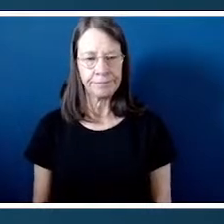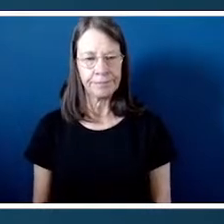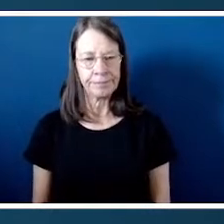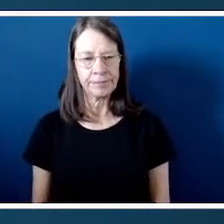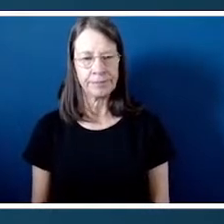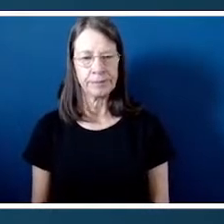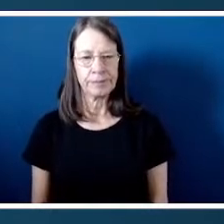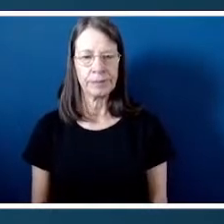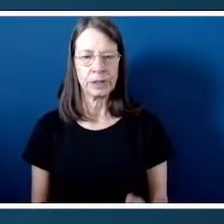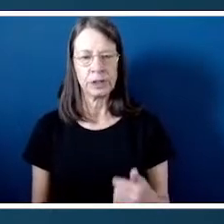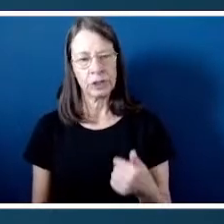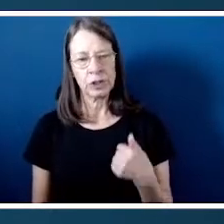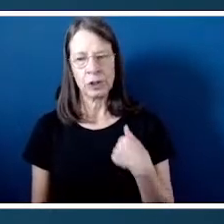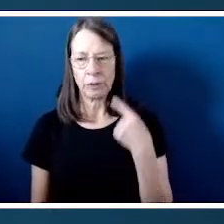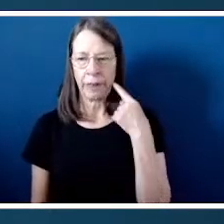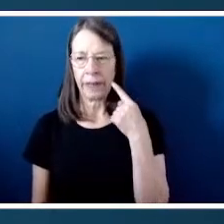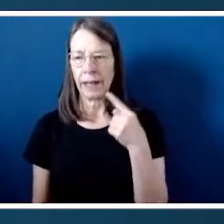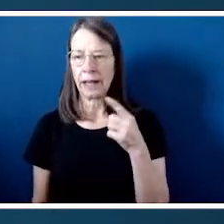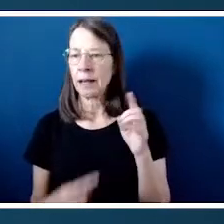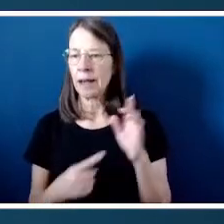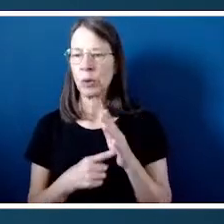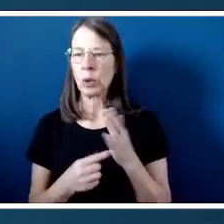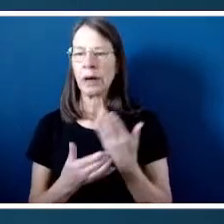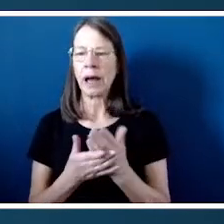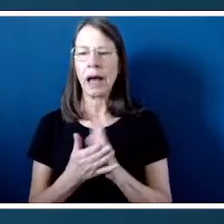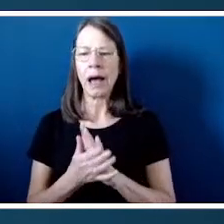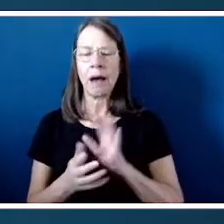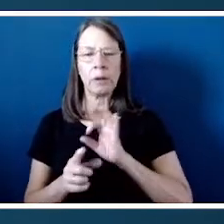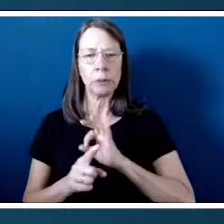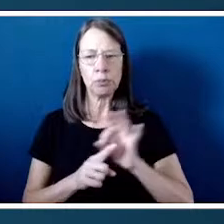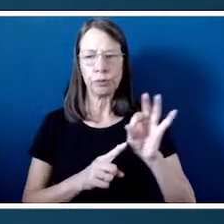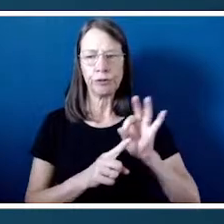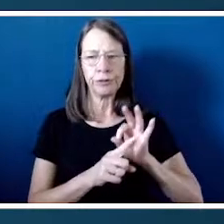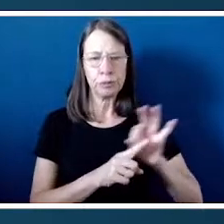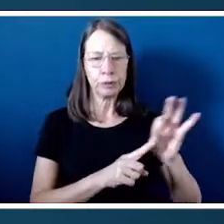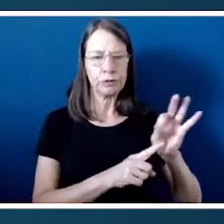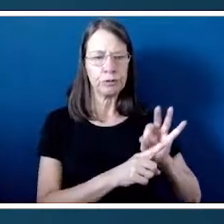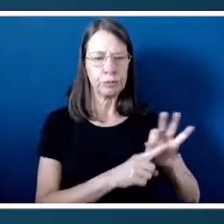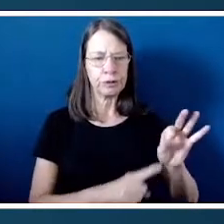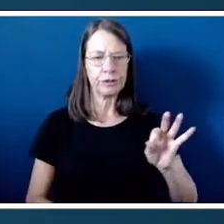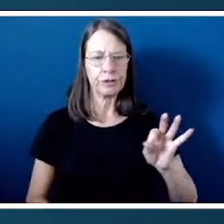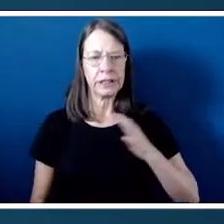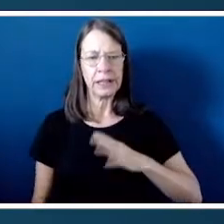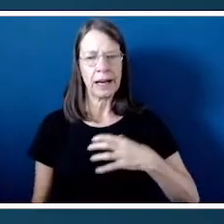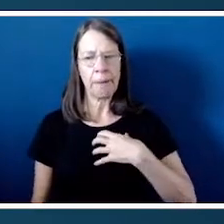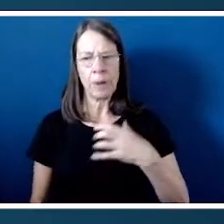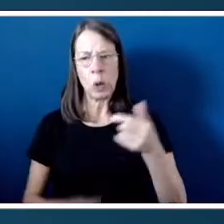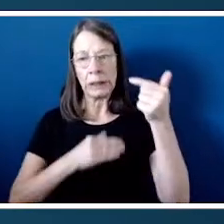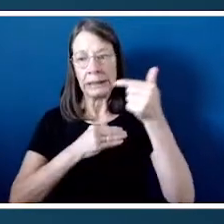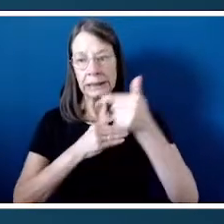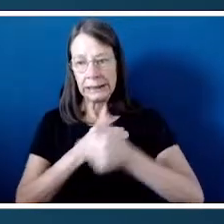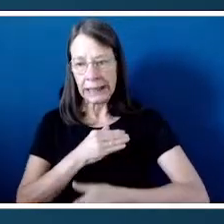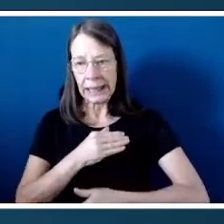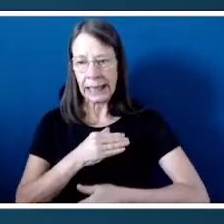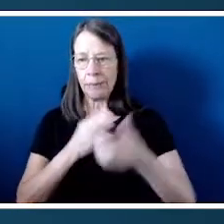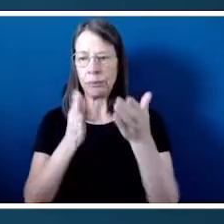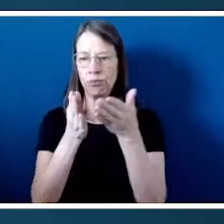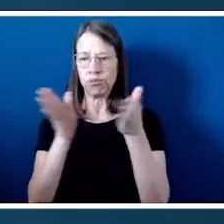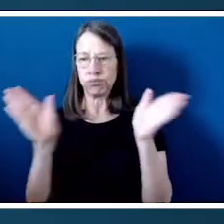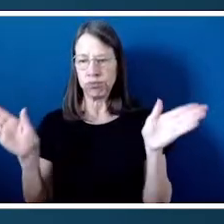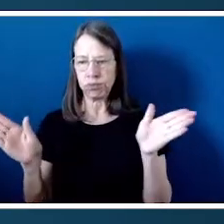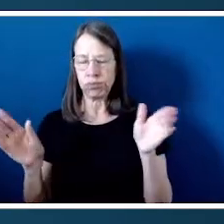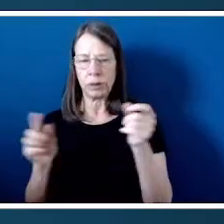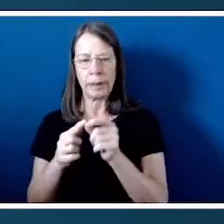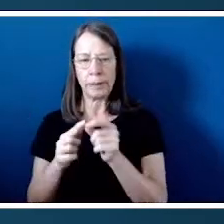framing of a far more deeper and broader Pacific Partnership, one that